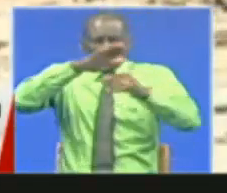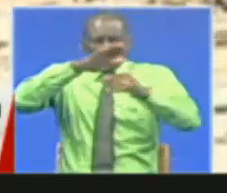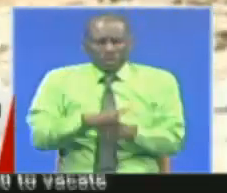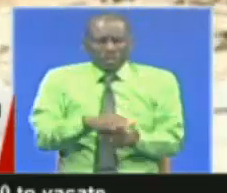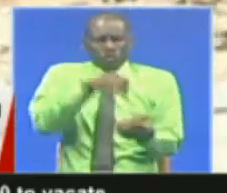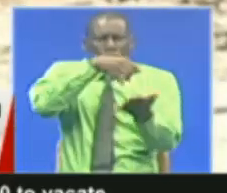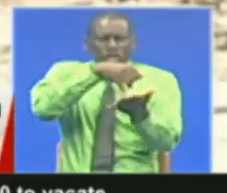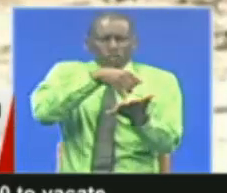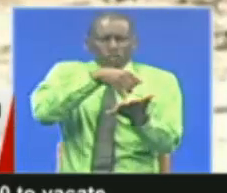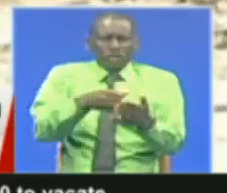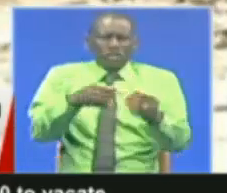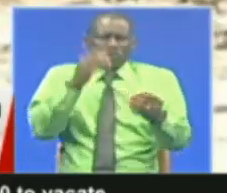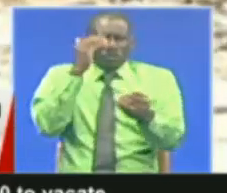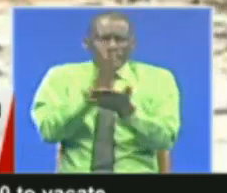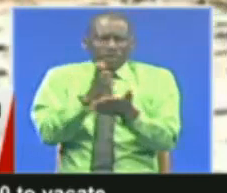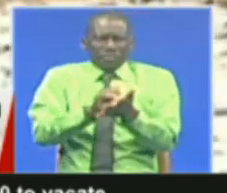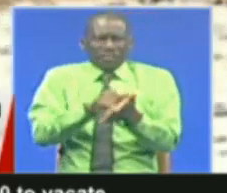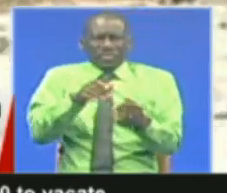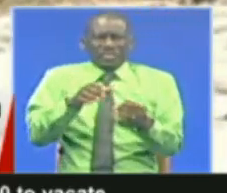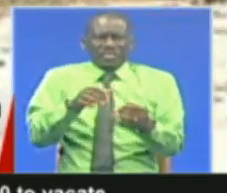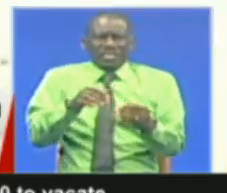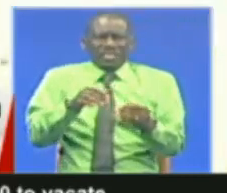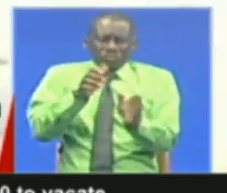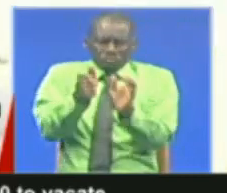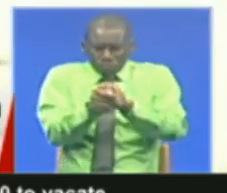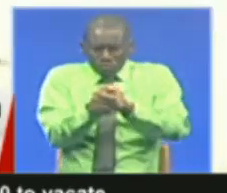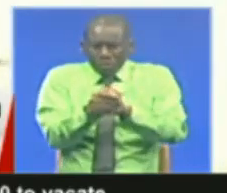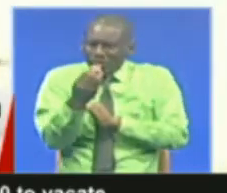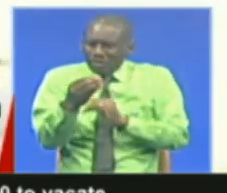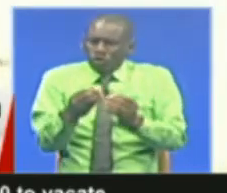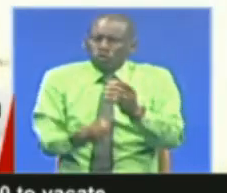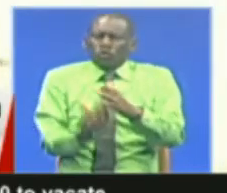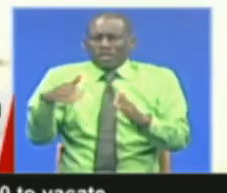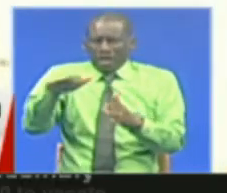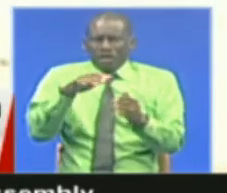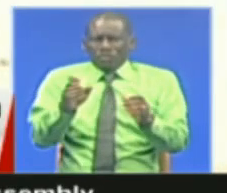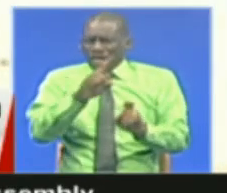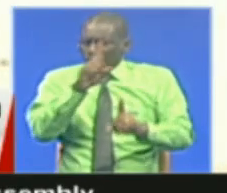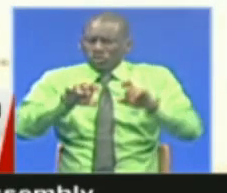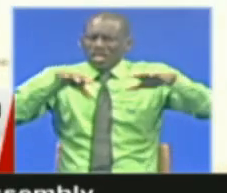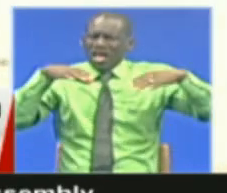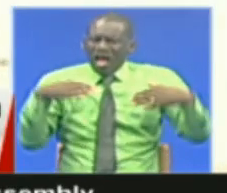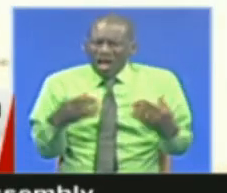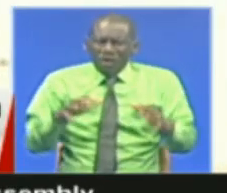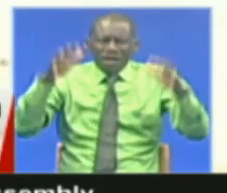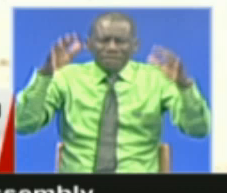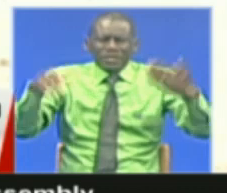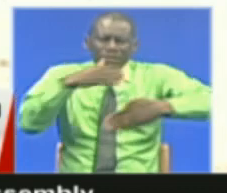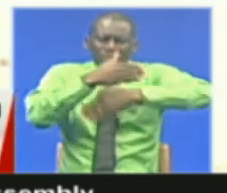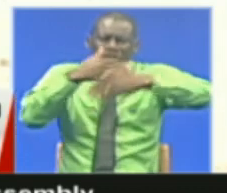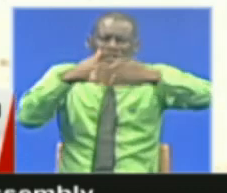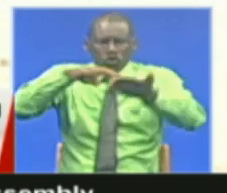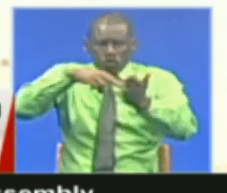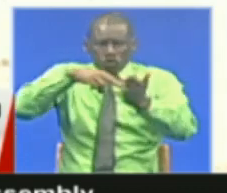involved, despite the fact that it is a turtle breeding ground. There are also questions about how such a major construction project